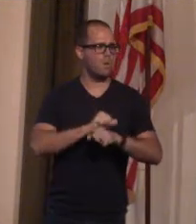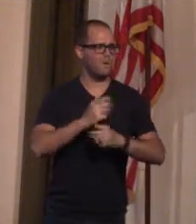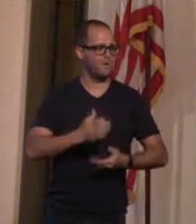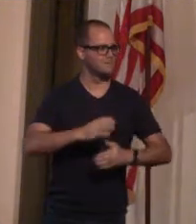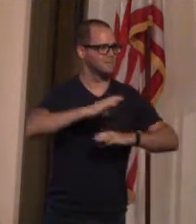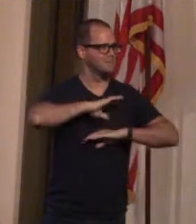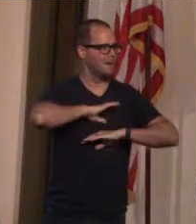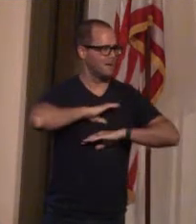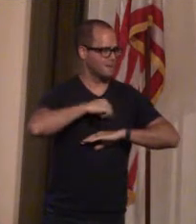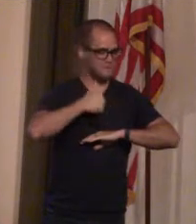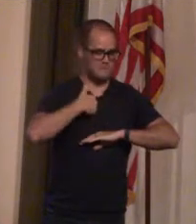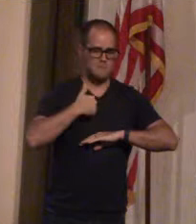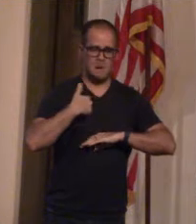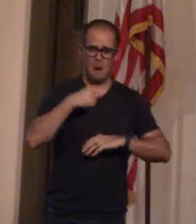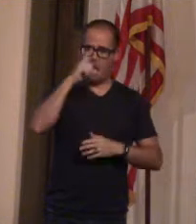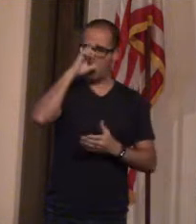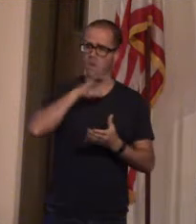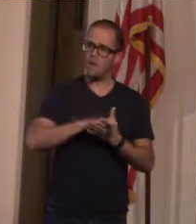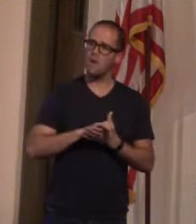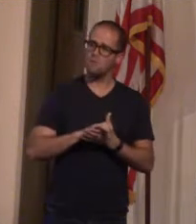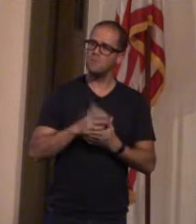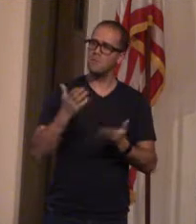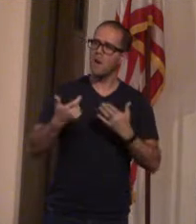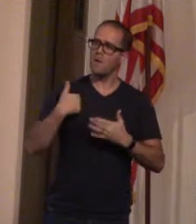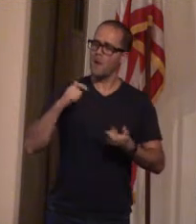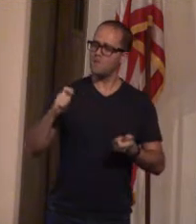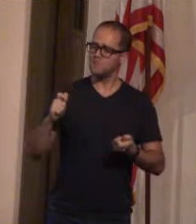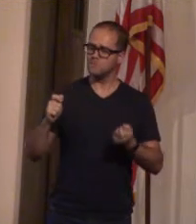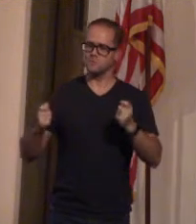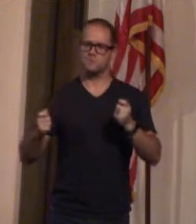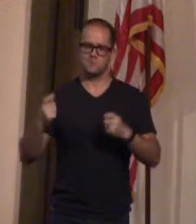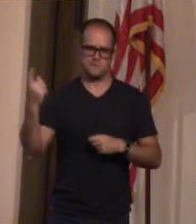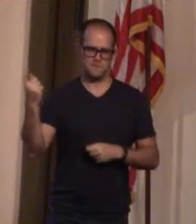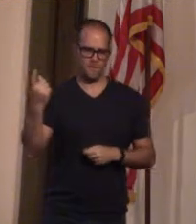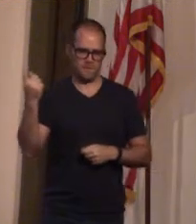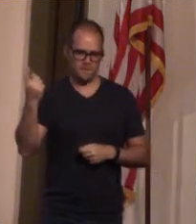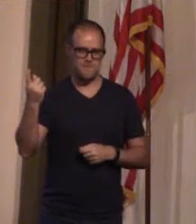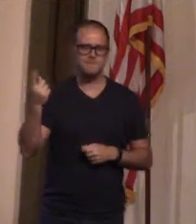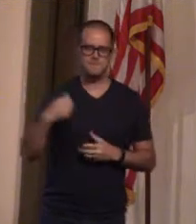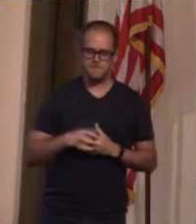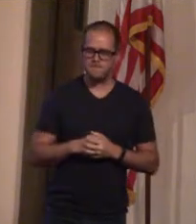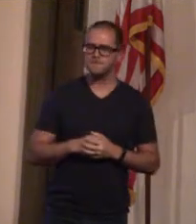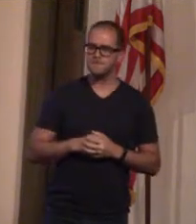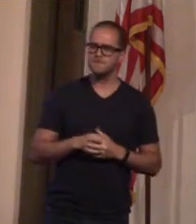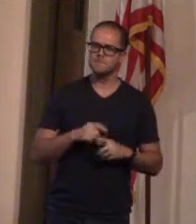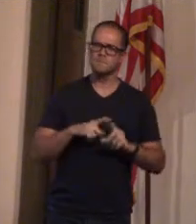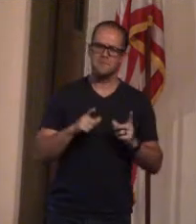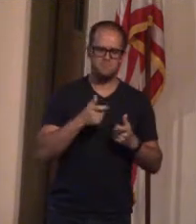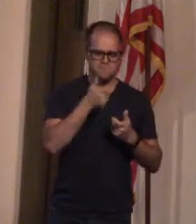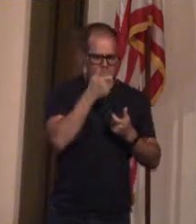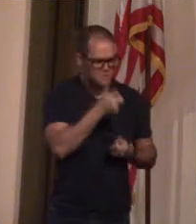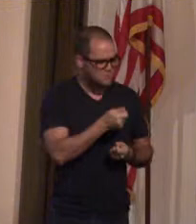physical and spiritual life. Having an opportunity to do work that is